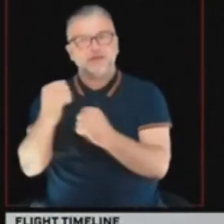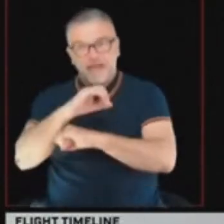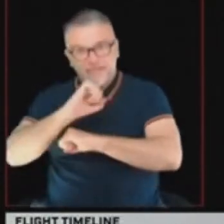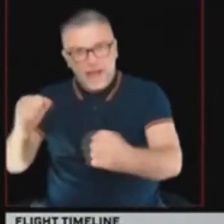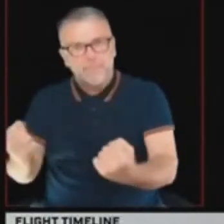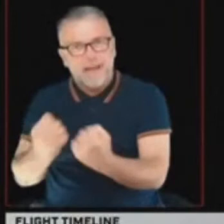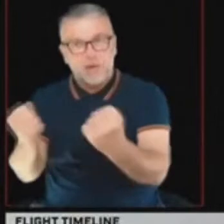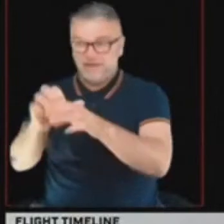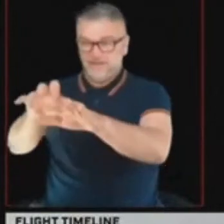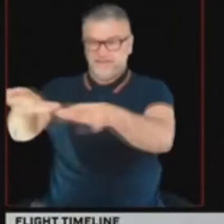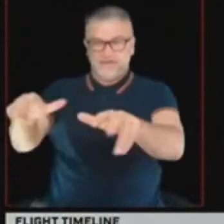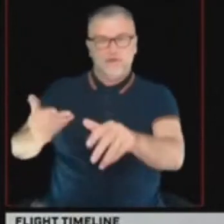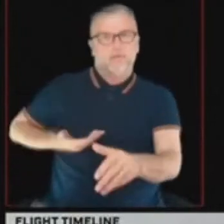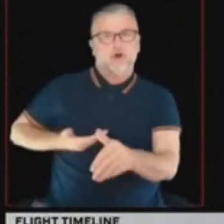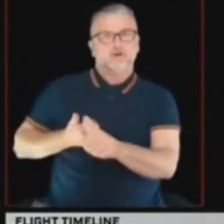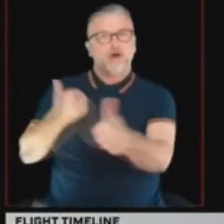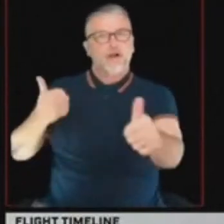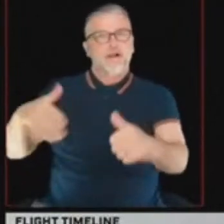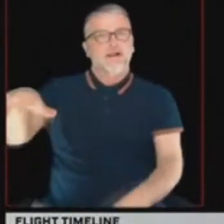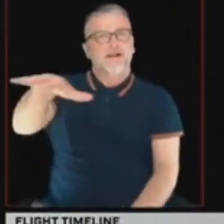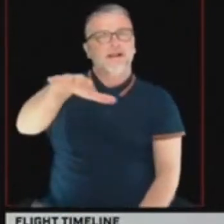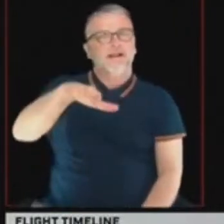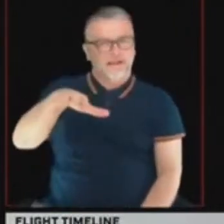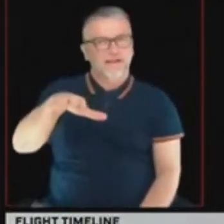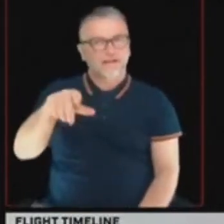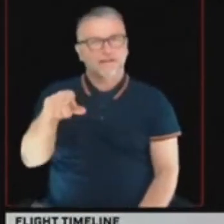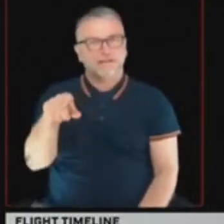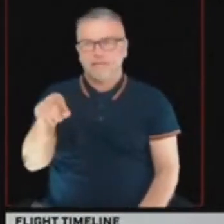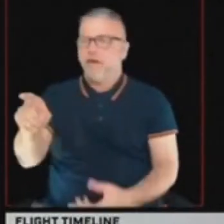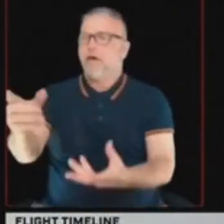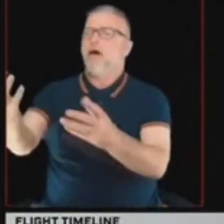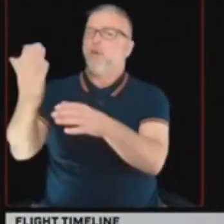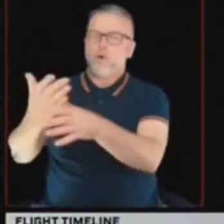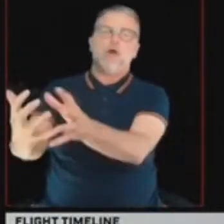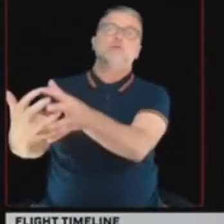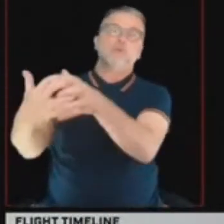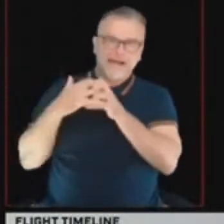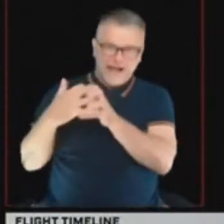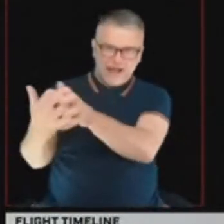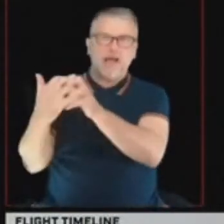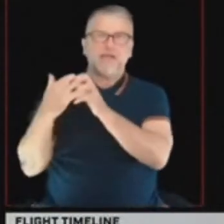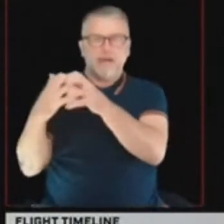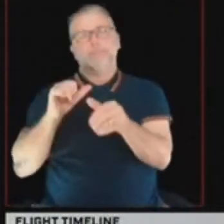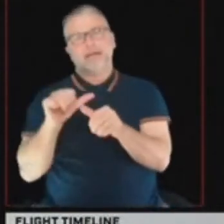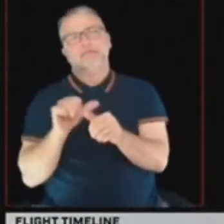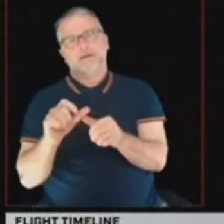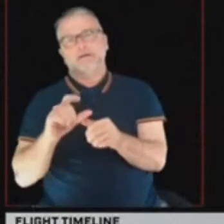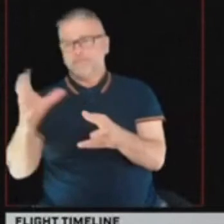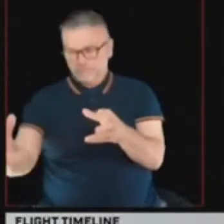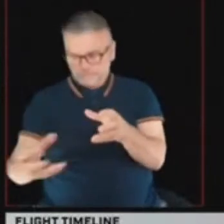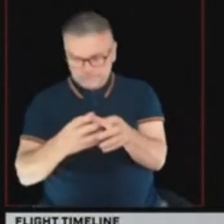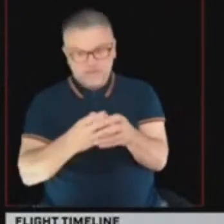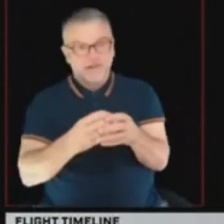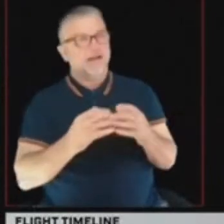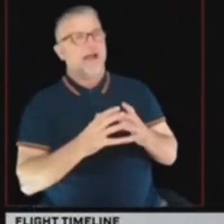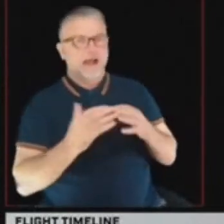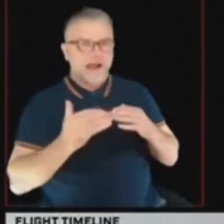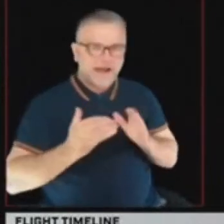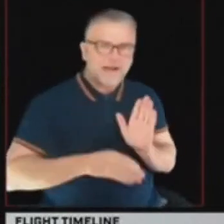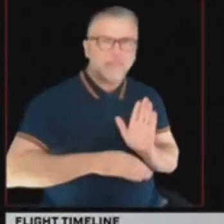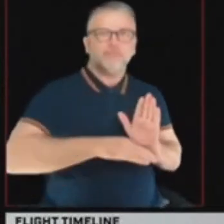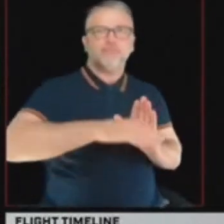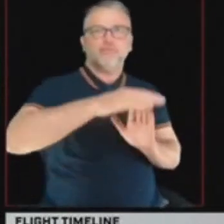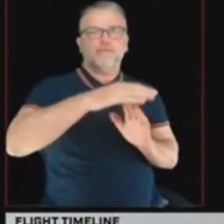that commercial industry, so we can work together better and ultimately advance our U.S. and